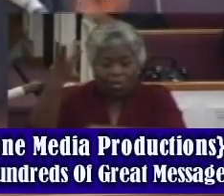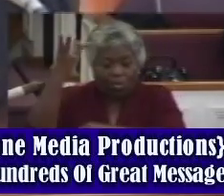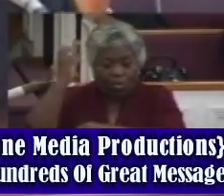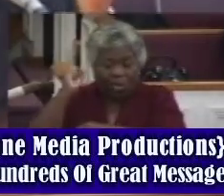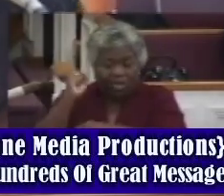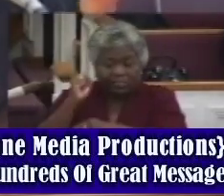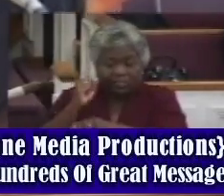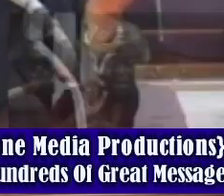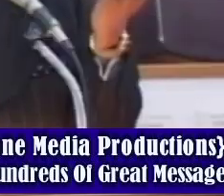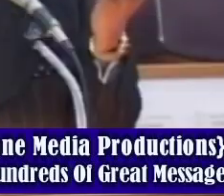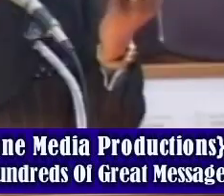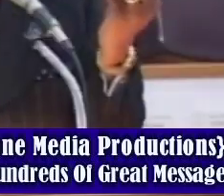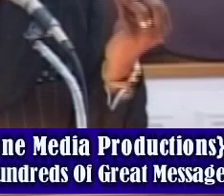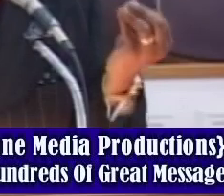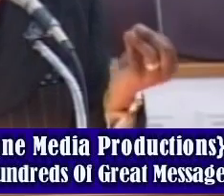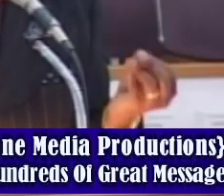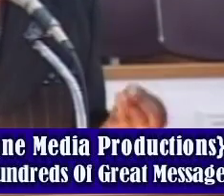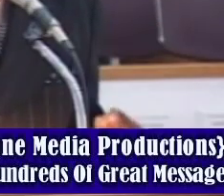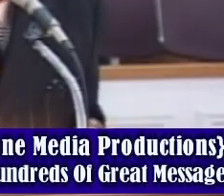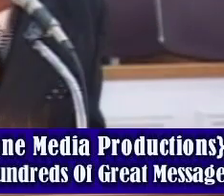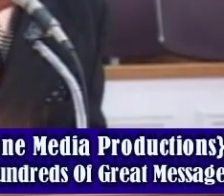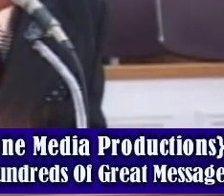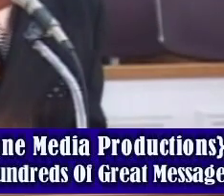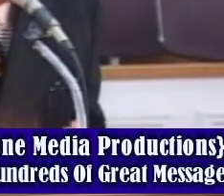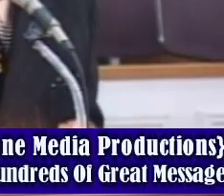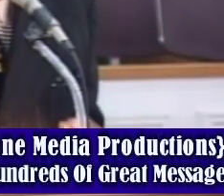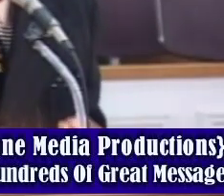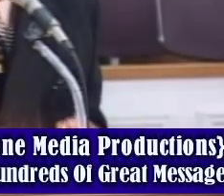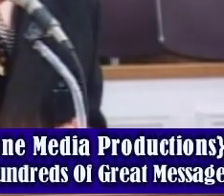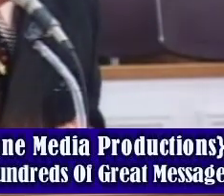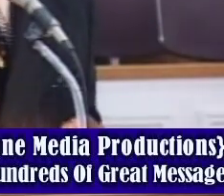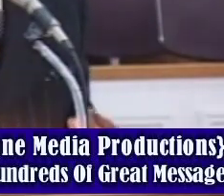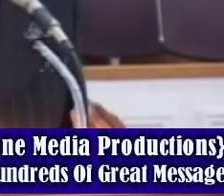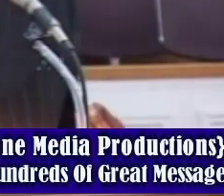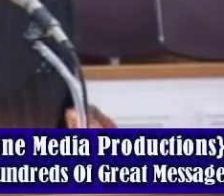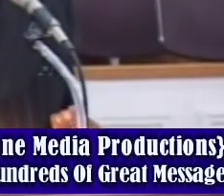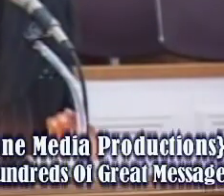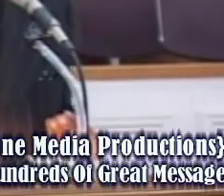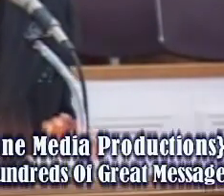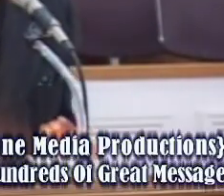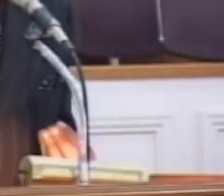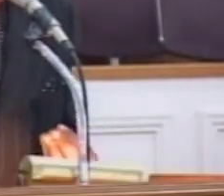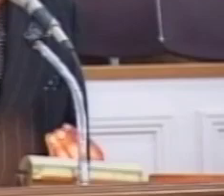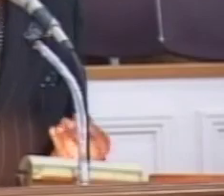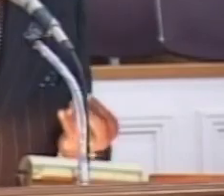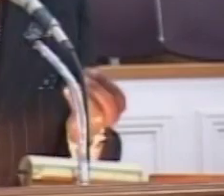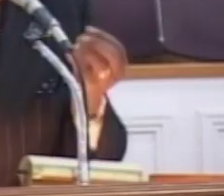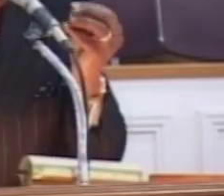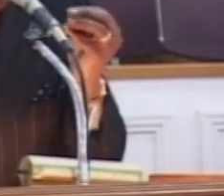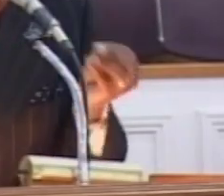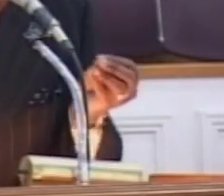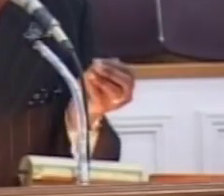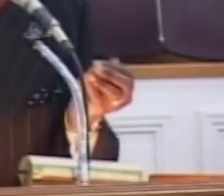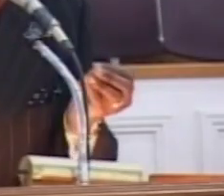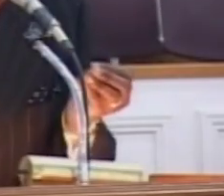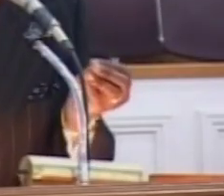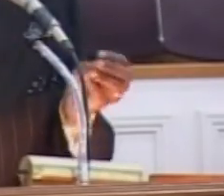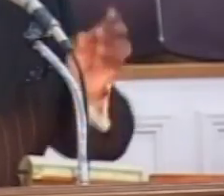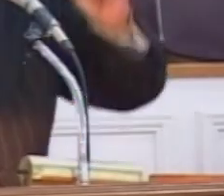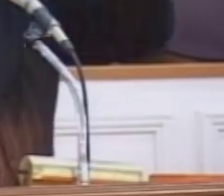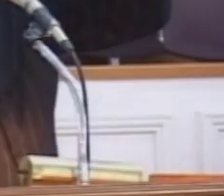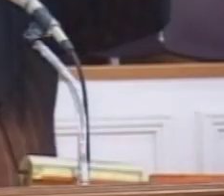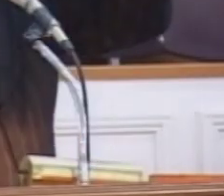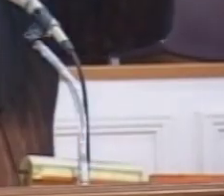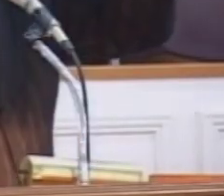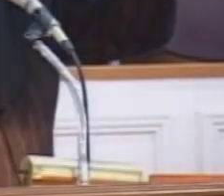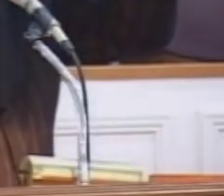the keeper of the winds, and his name was Eros. There was a god